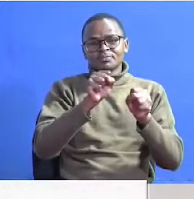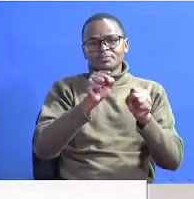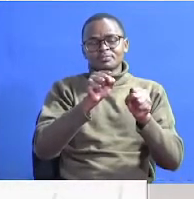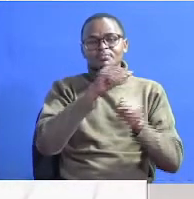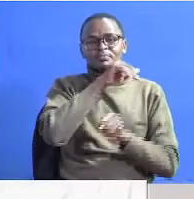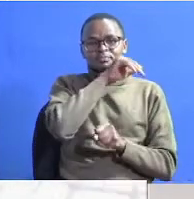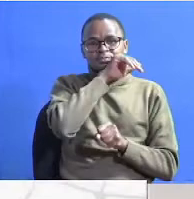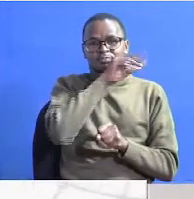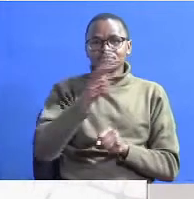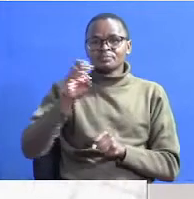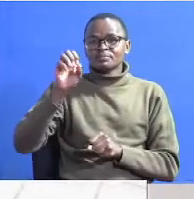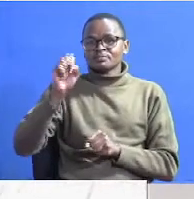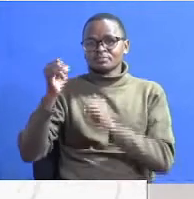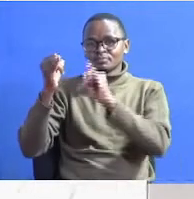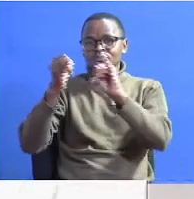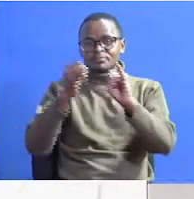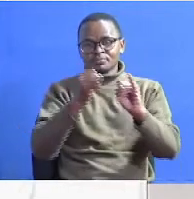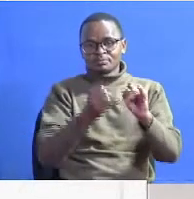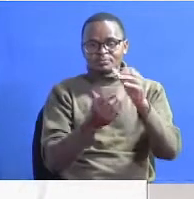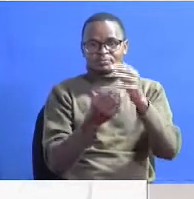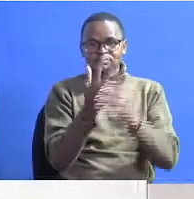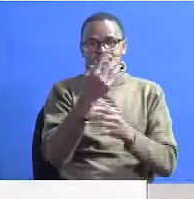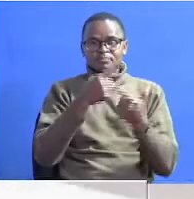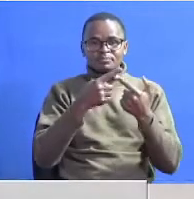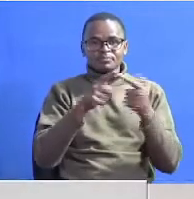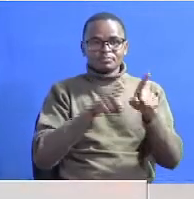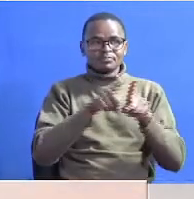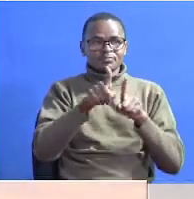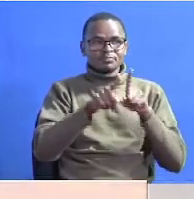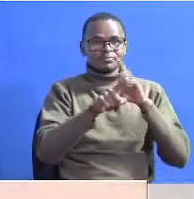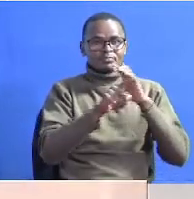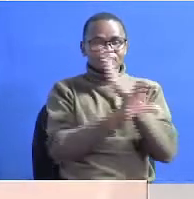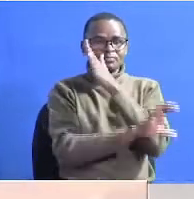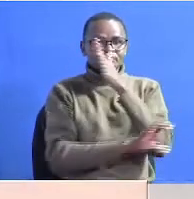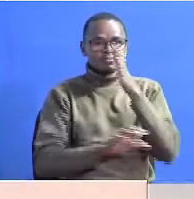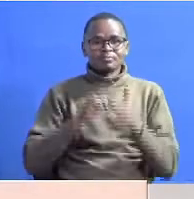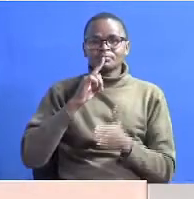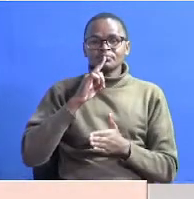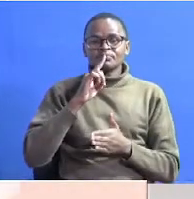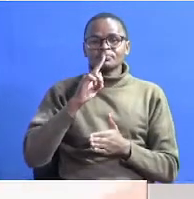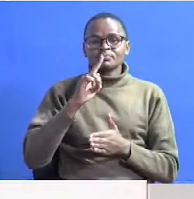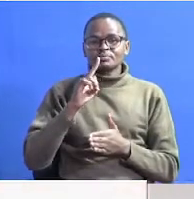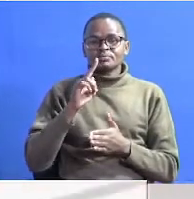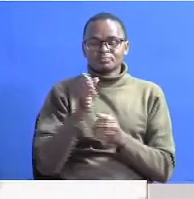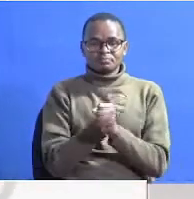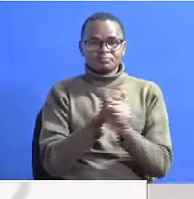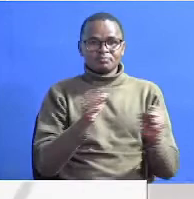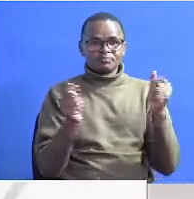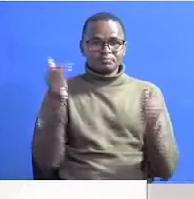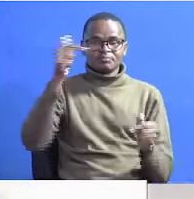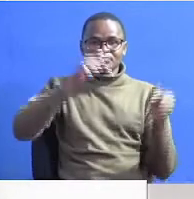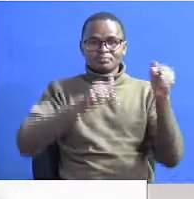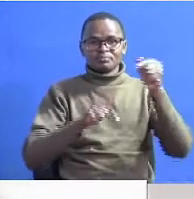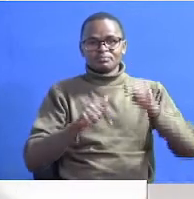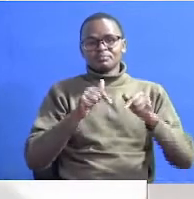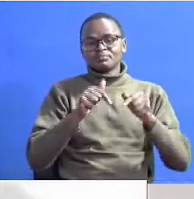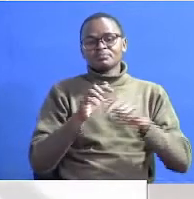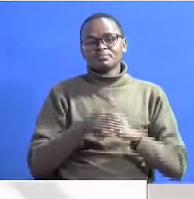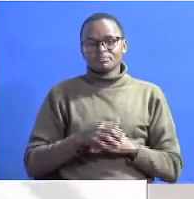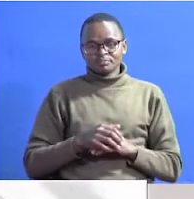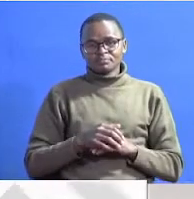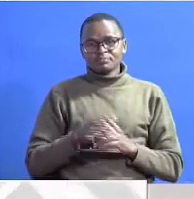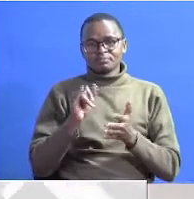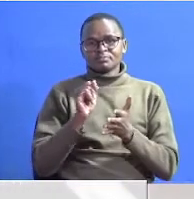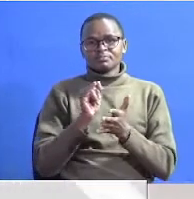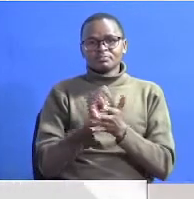Raila Amolo Odinga was invited to the inauguration, but he traveled outside the country, saying that he wouldn't be able to attend